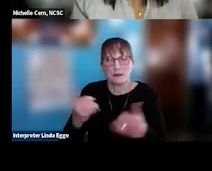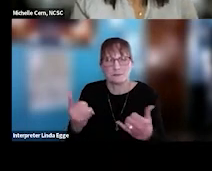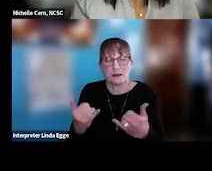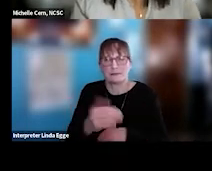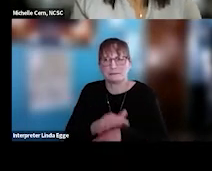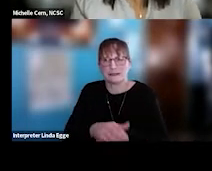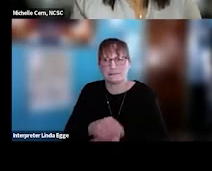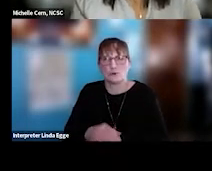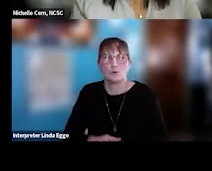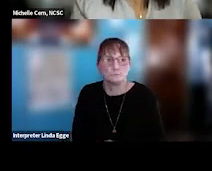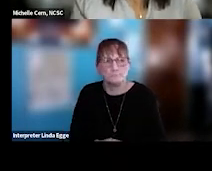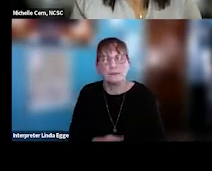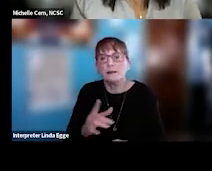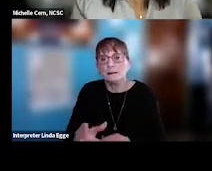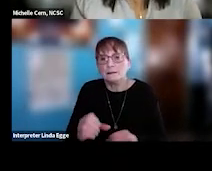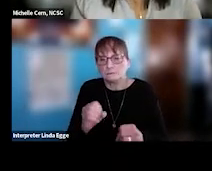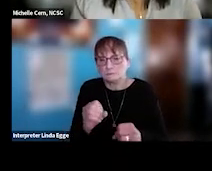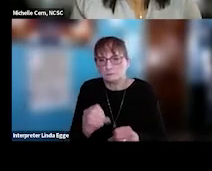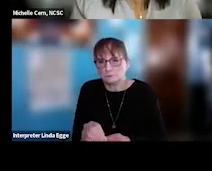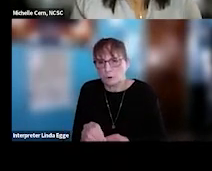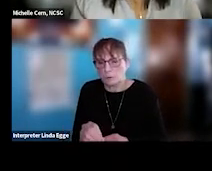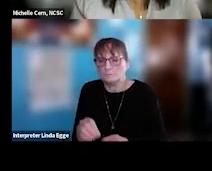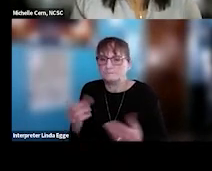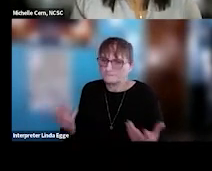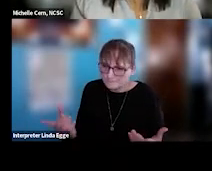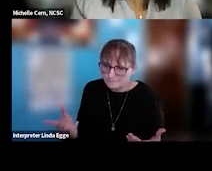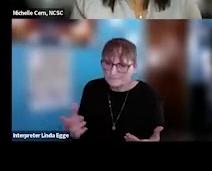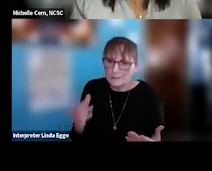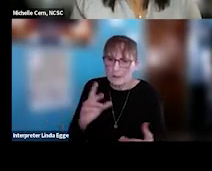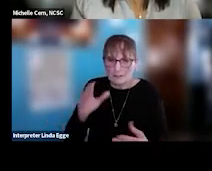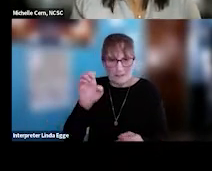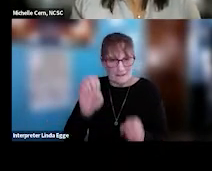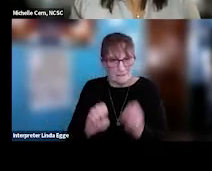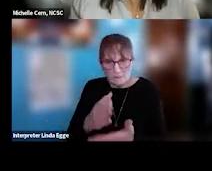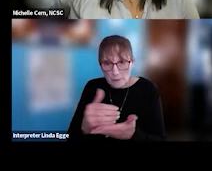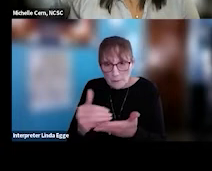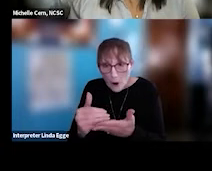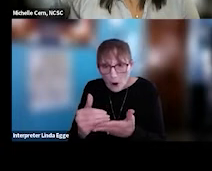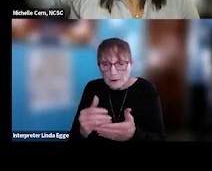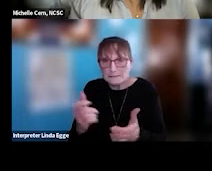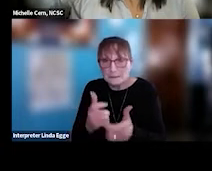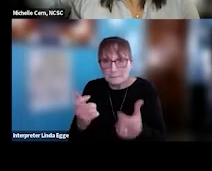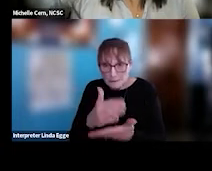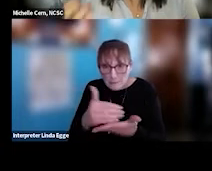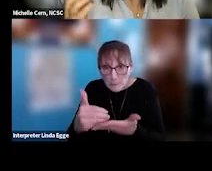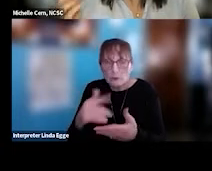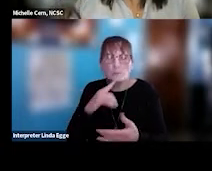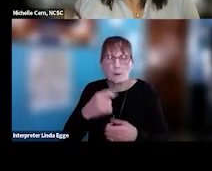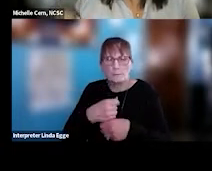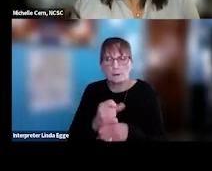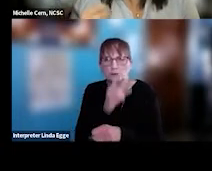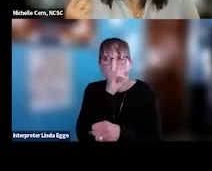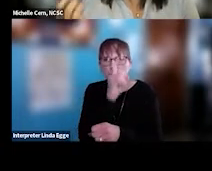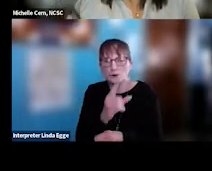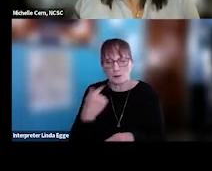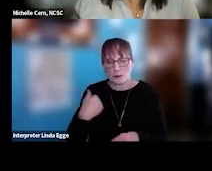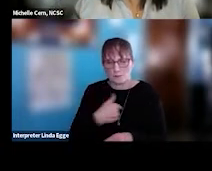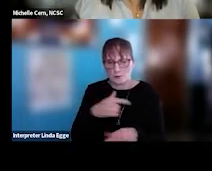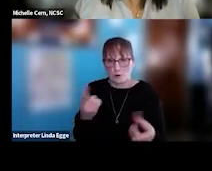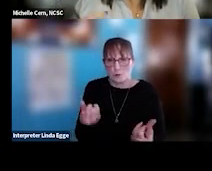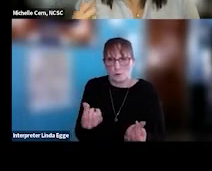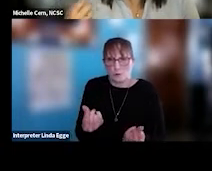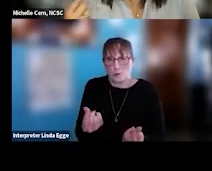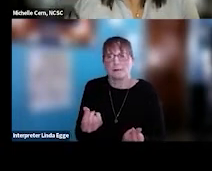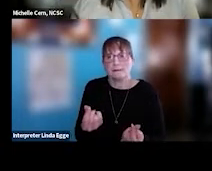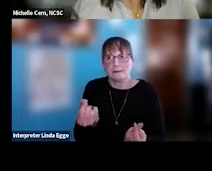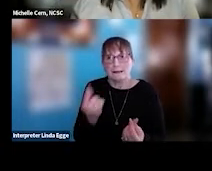afternoon. So it, as I said, you know, the evaluation piece is a big piece because we want to make sure that what we're doing is impactful